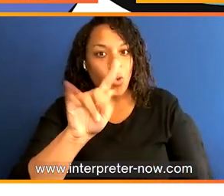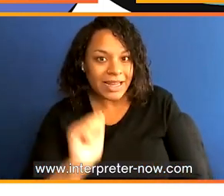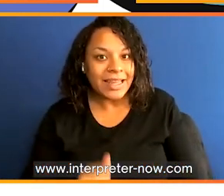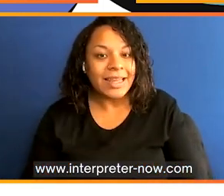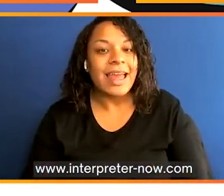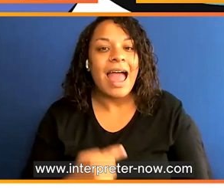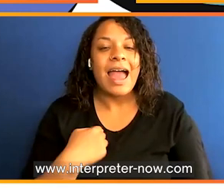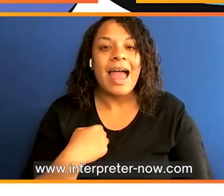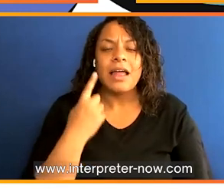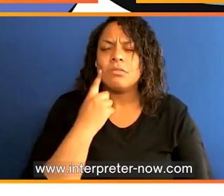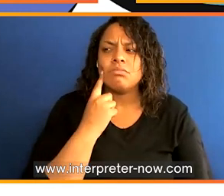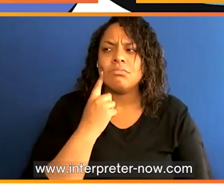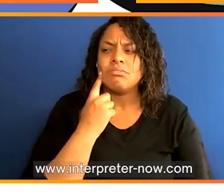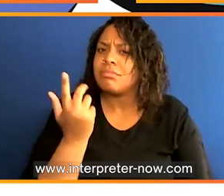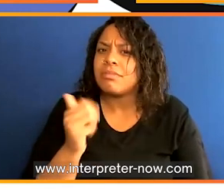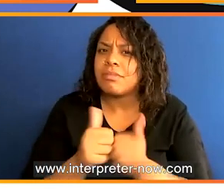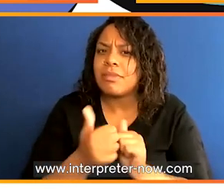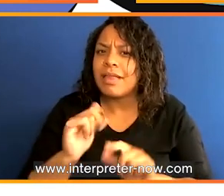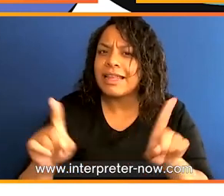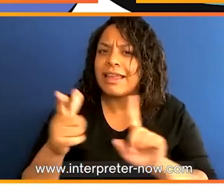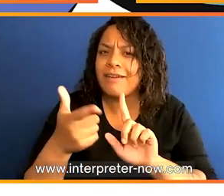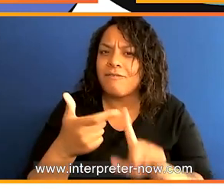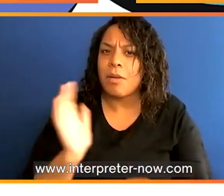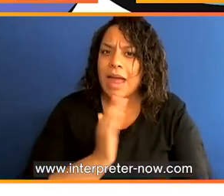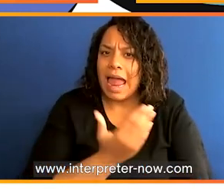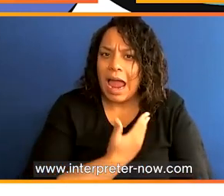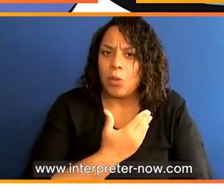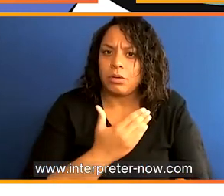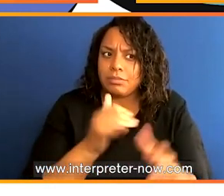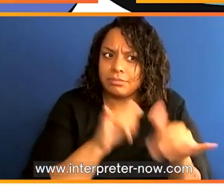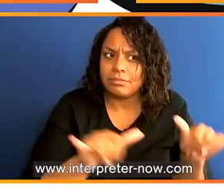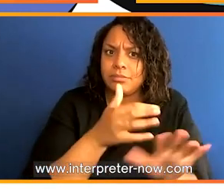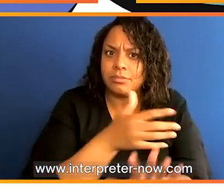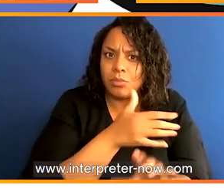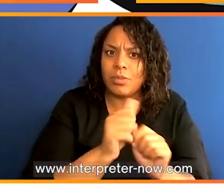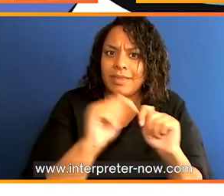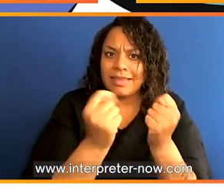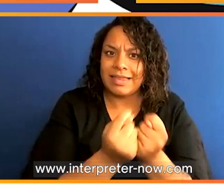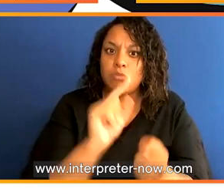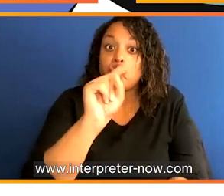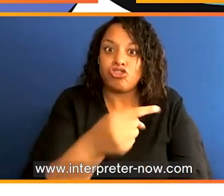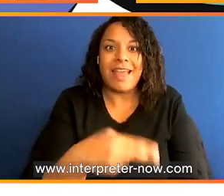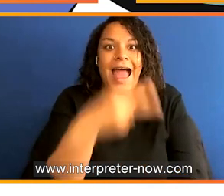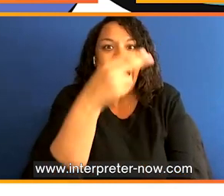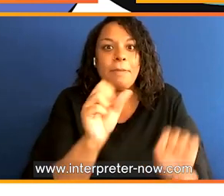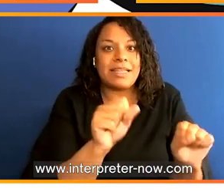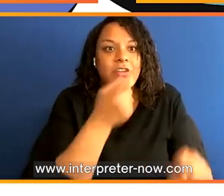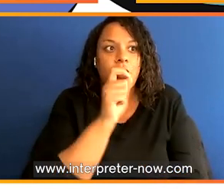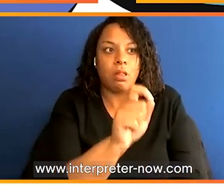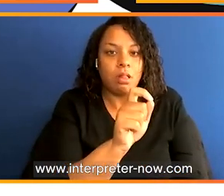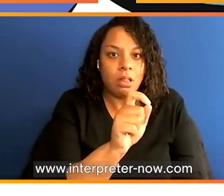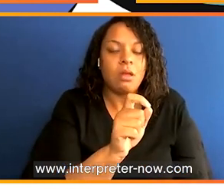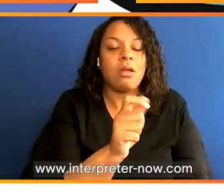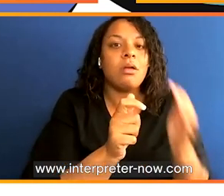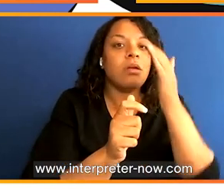kind of went, okay, how is that different from what we've been running with our teams, which is high potential? And ultimately,